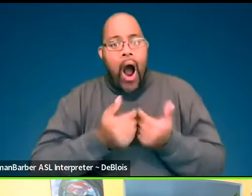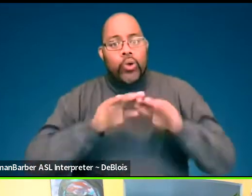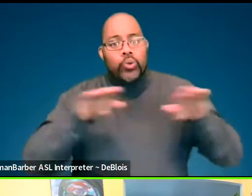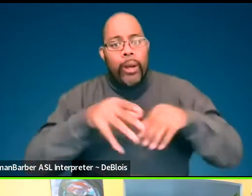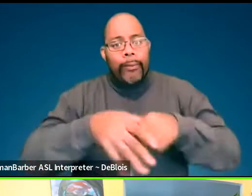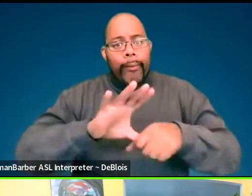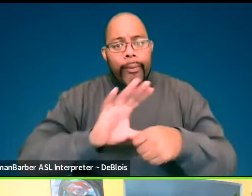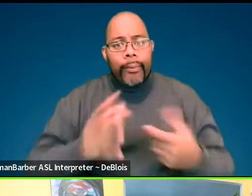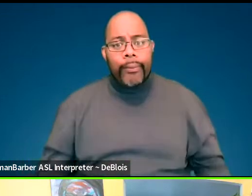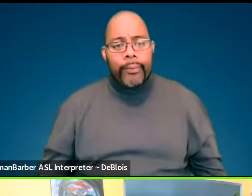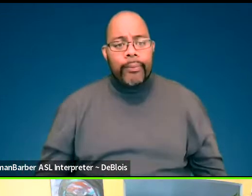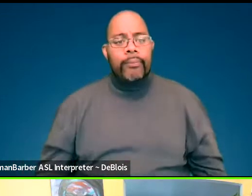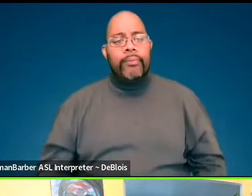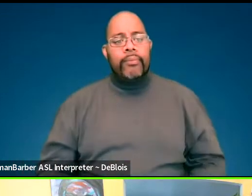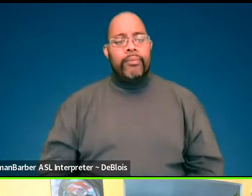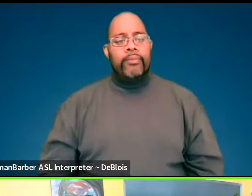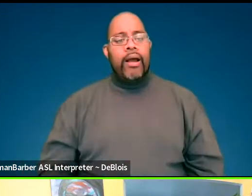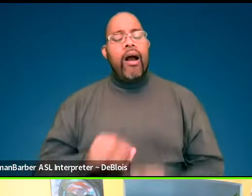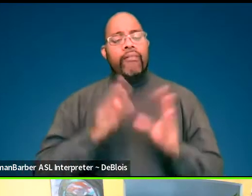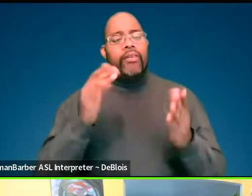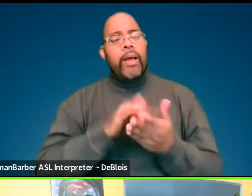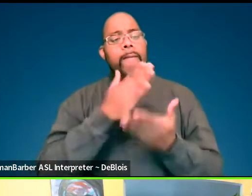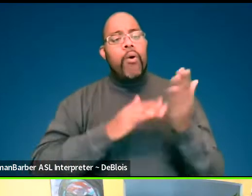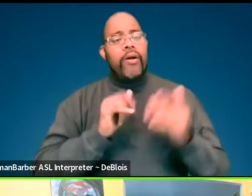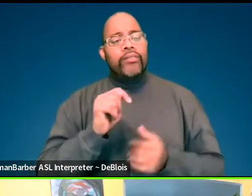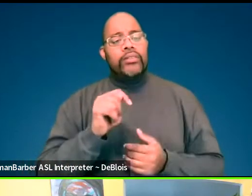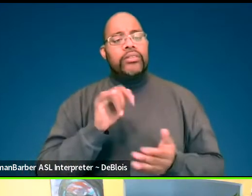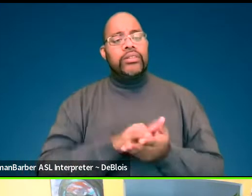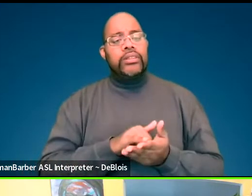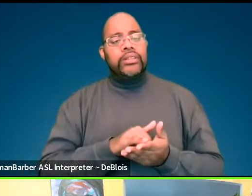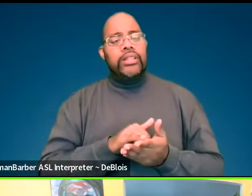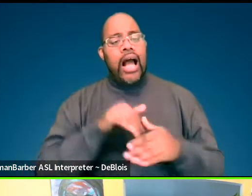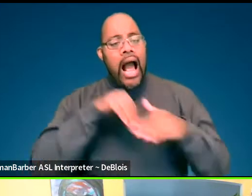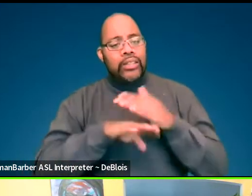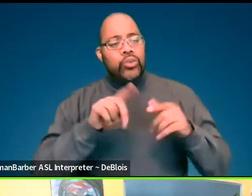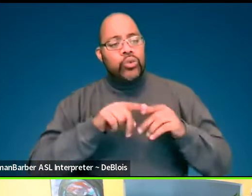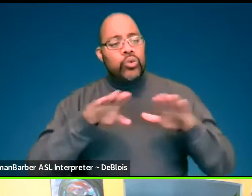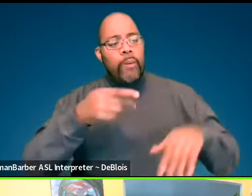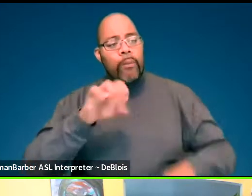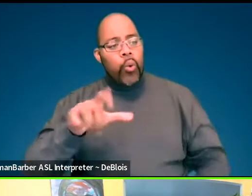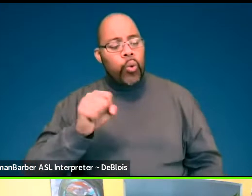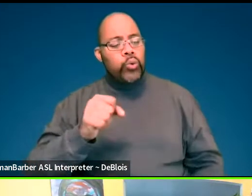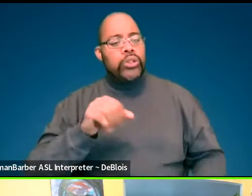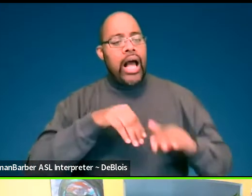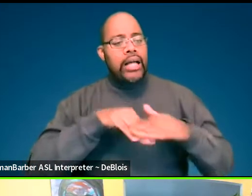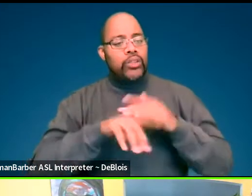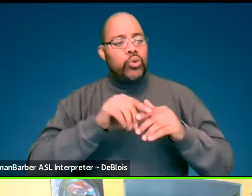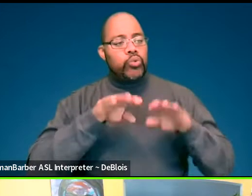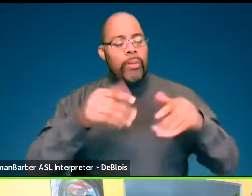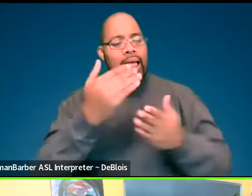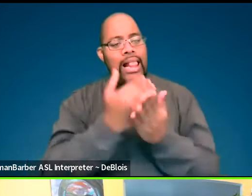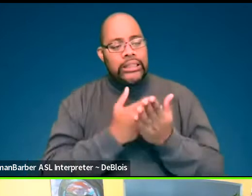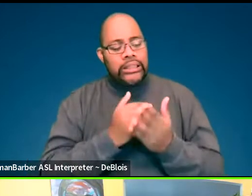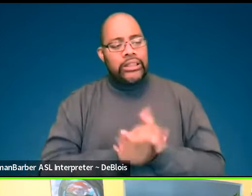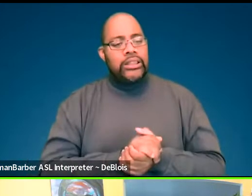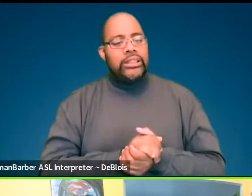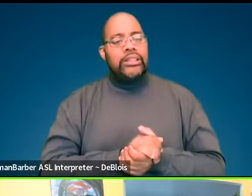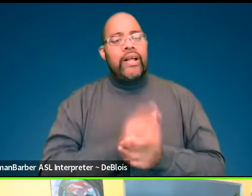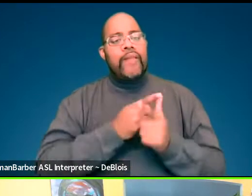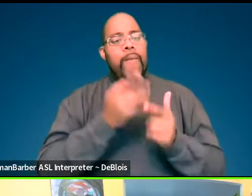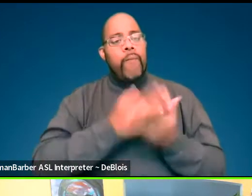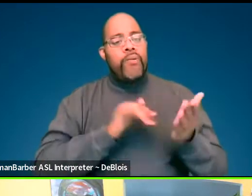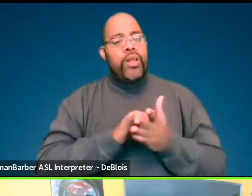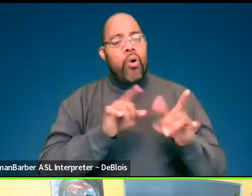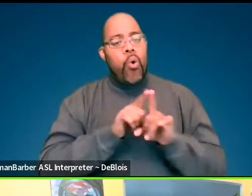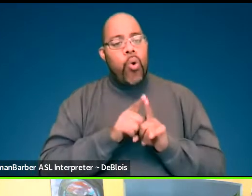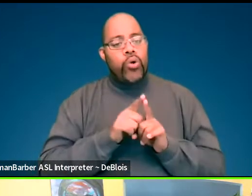swim. And of course, part of it is like access to swimming pools, access to swimming lessons. And then part of it is